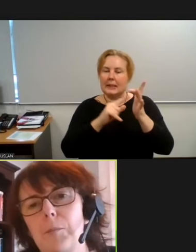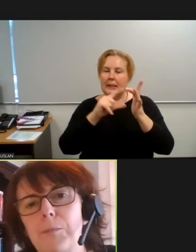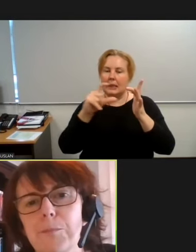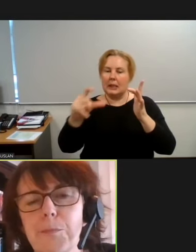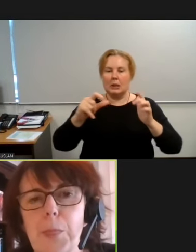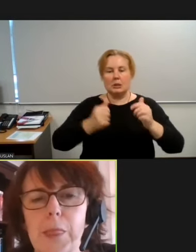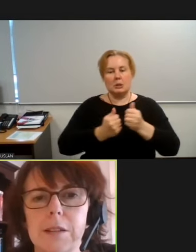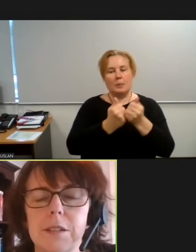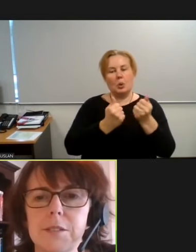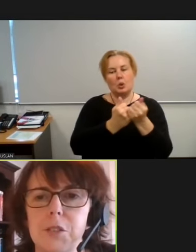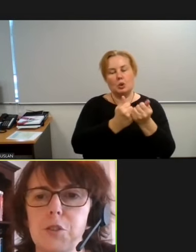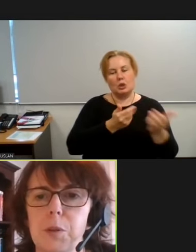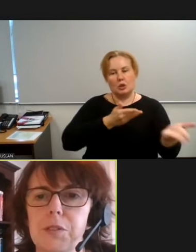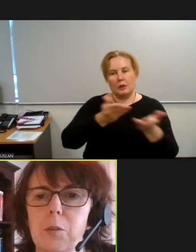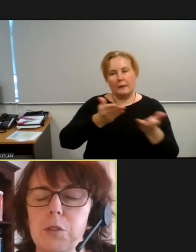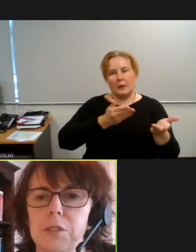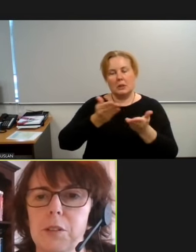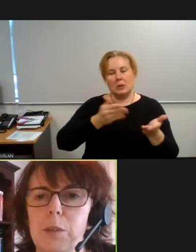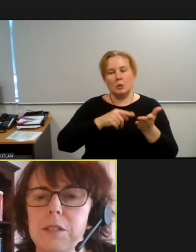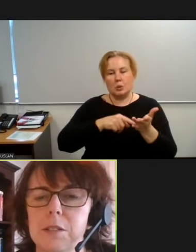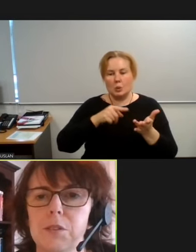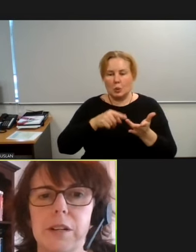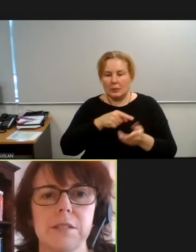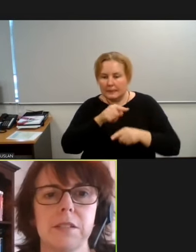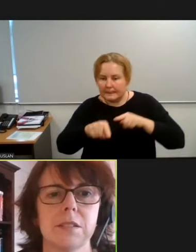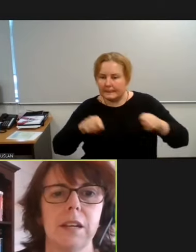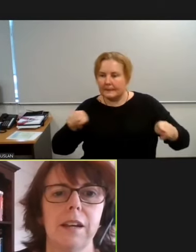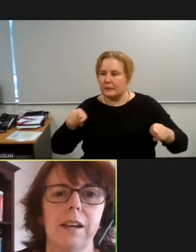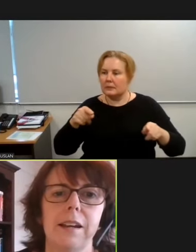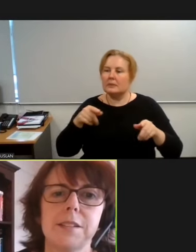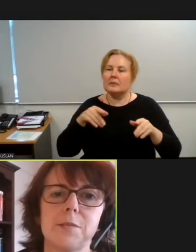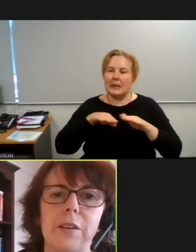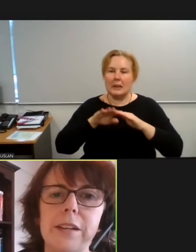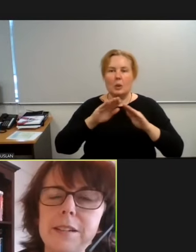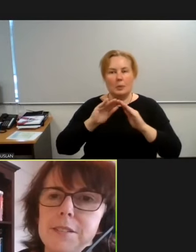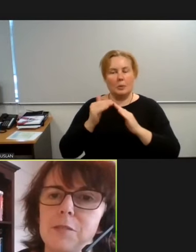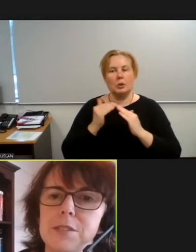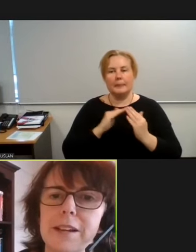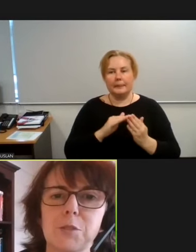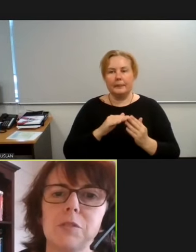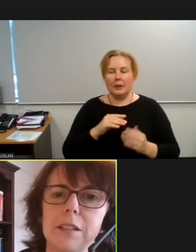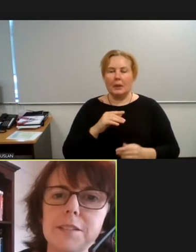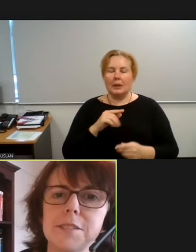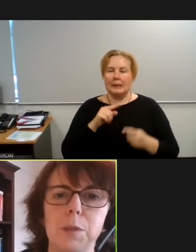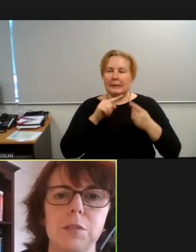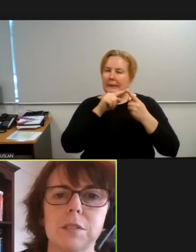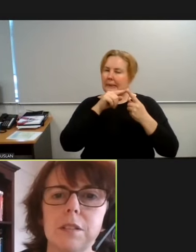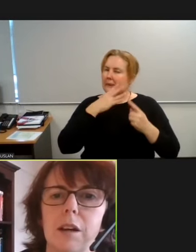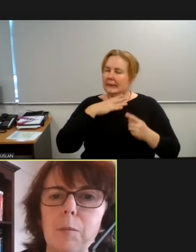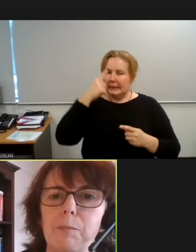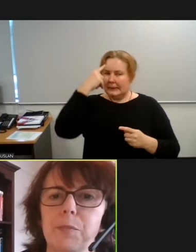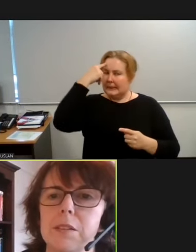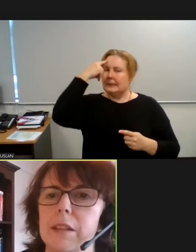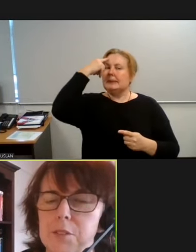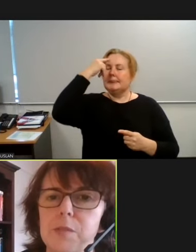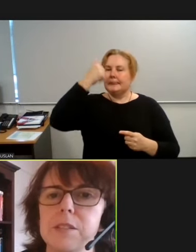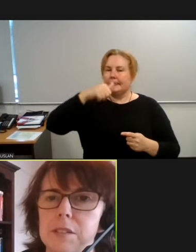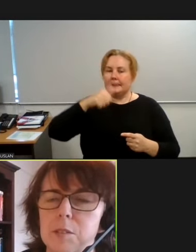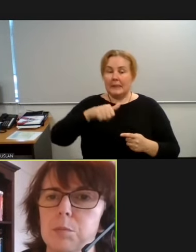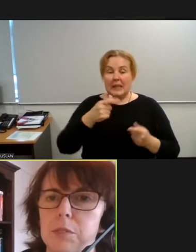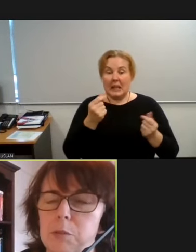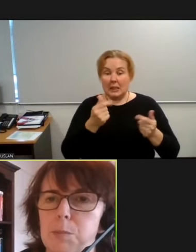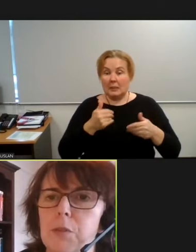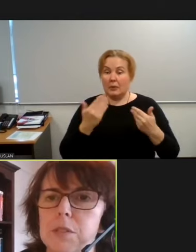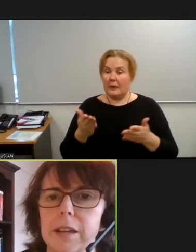noticed as an issue, I think, which I think we need to address, is it's very easy for sexual violence and abuse and their